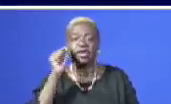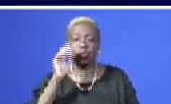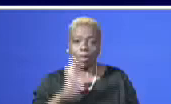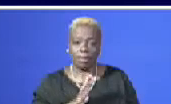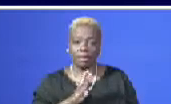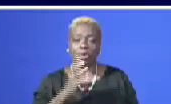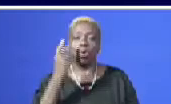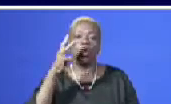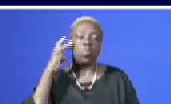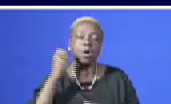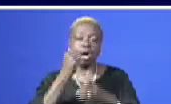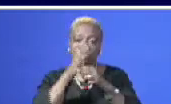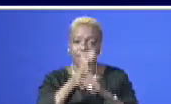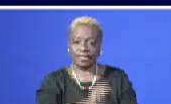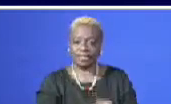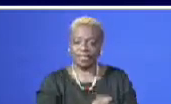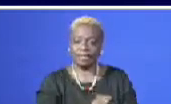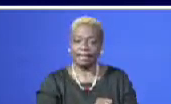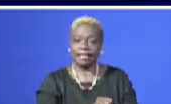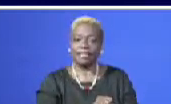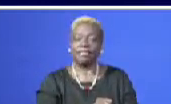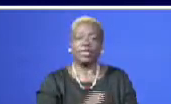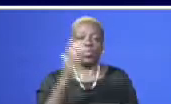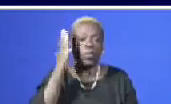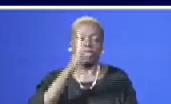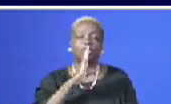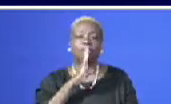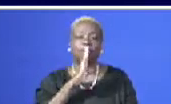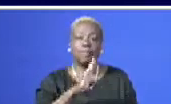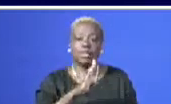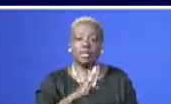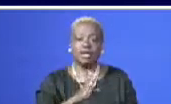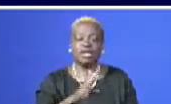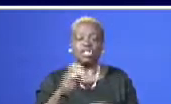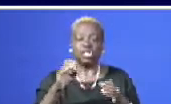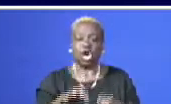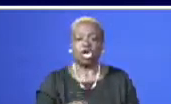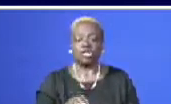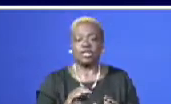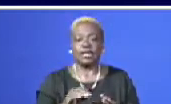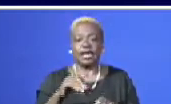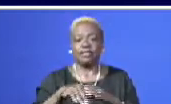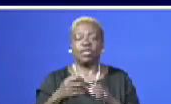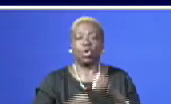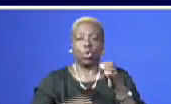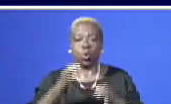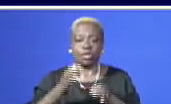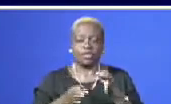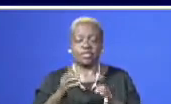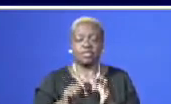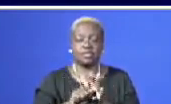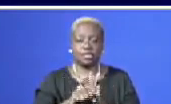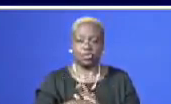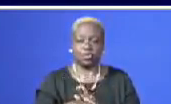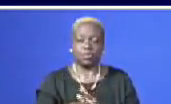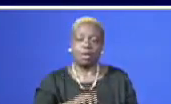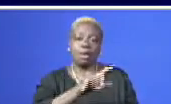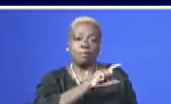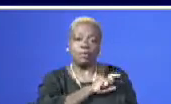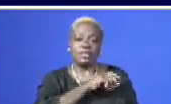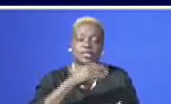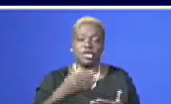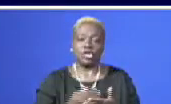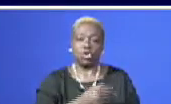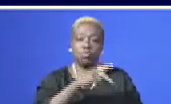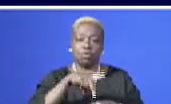were arrested. They are expected to be formally charged before the magistrate's court soon. Well, police in New Providence also seeking